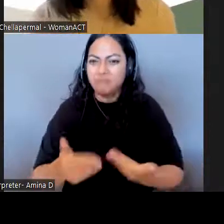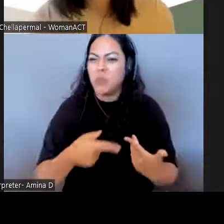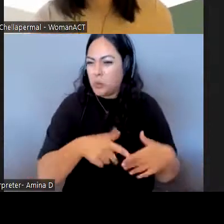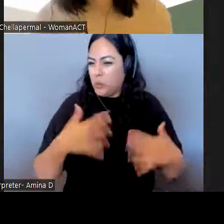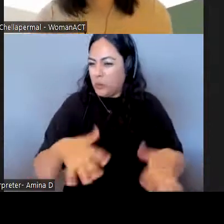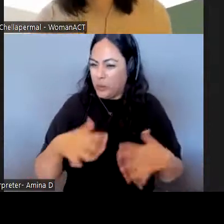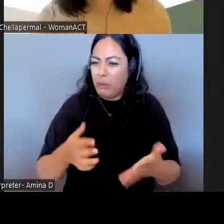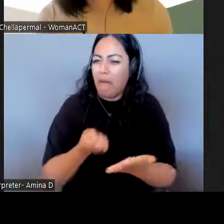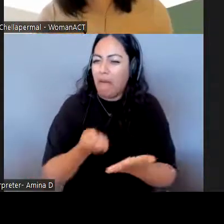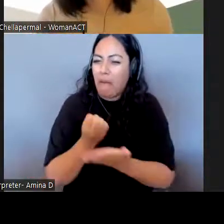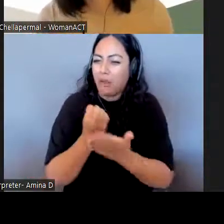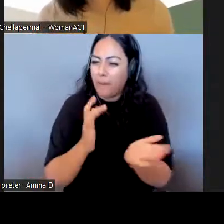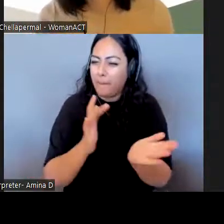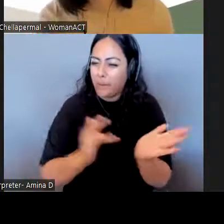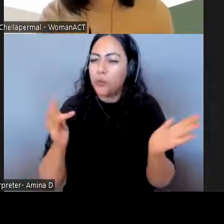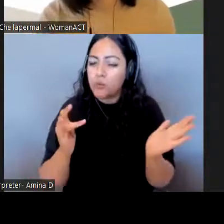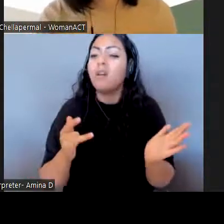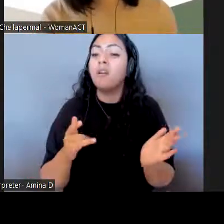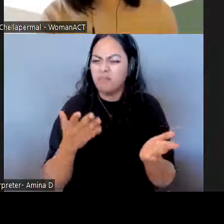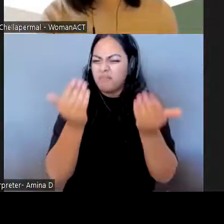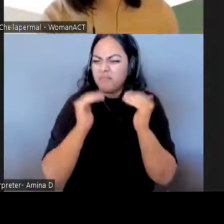what those experiences of economic abuse can look like.